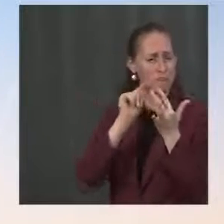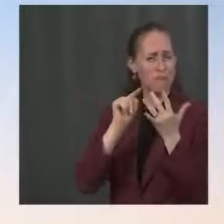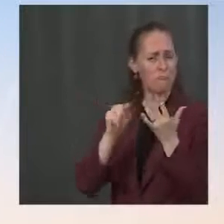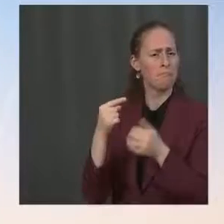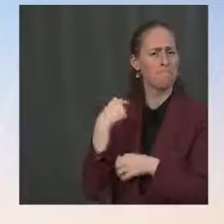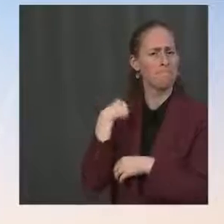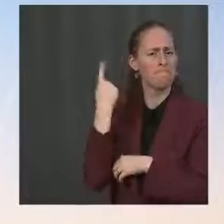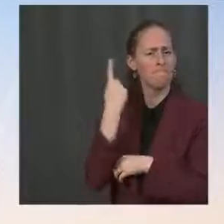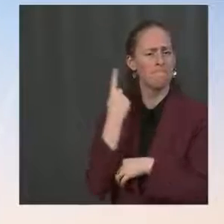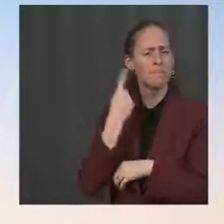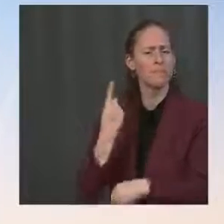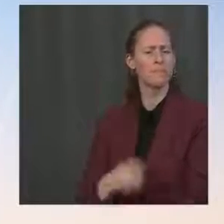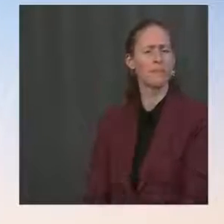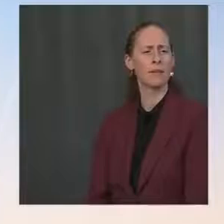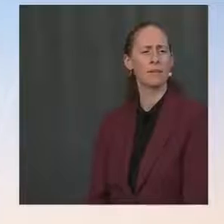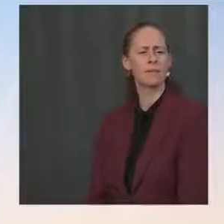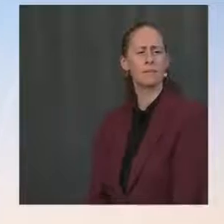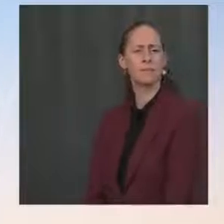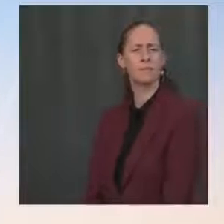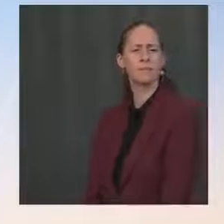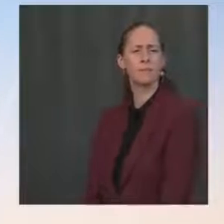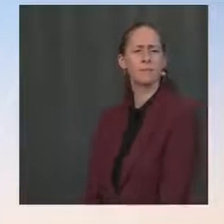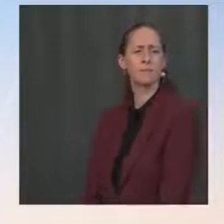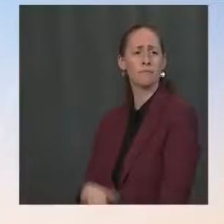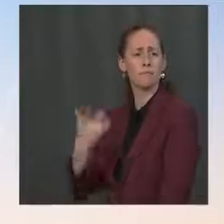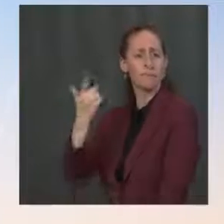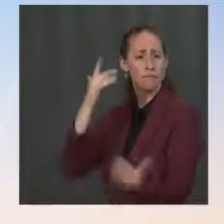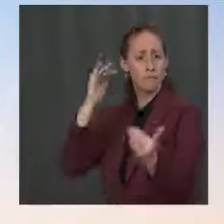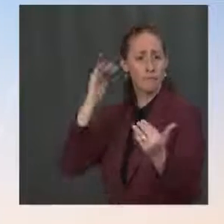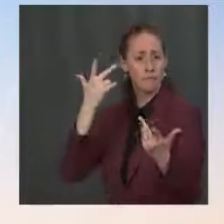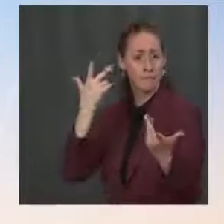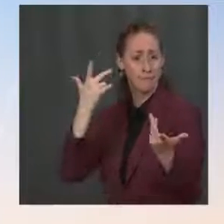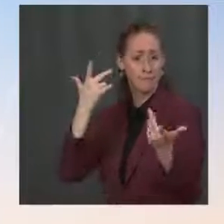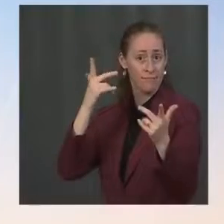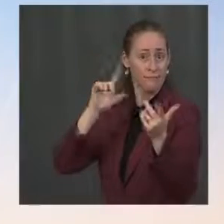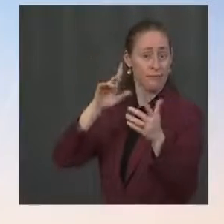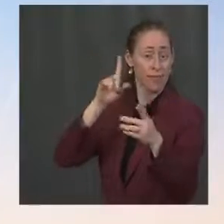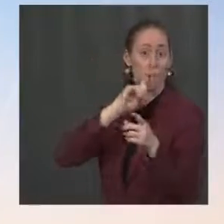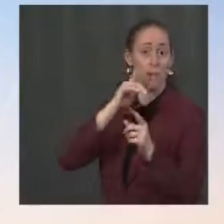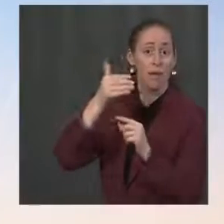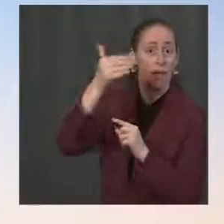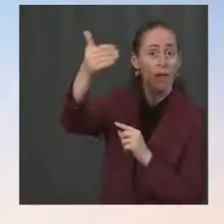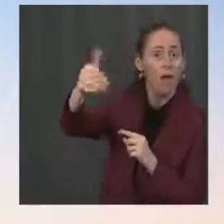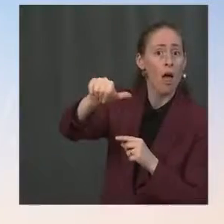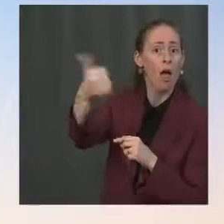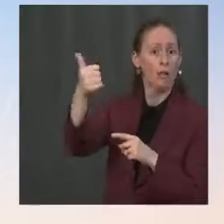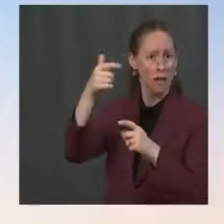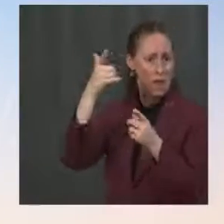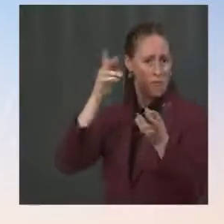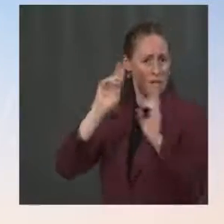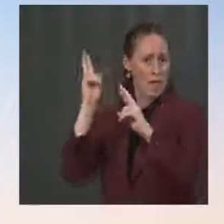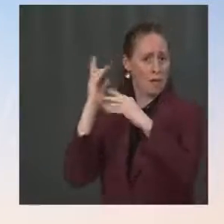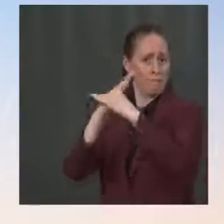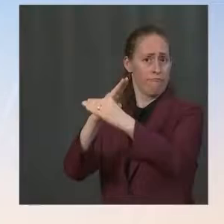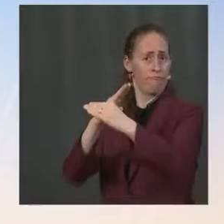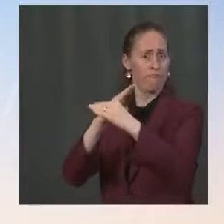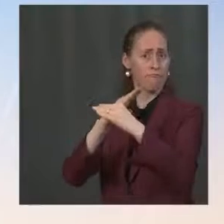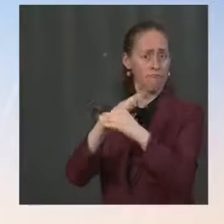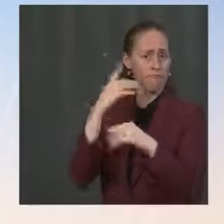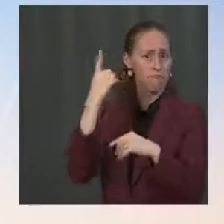thwarting further attacks that the President told us just now, and I quote, were inevitable? And if not, isn't the decision to